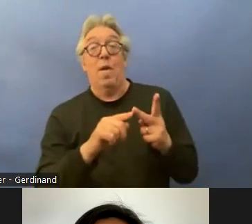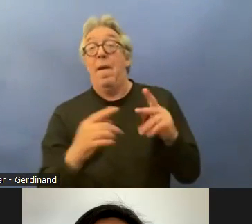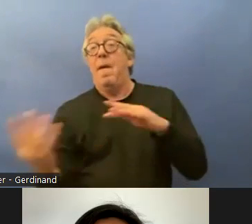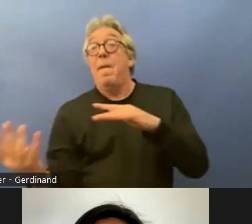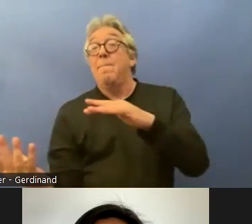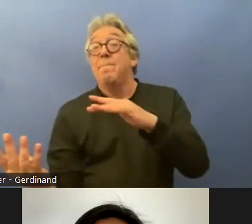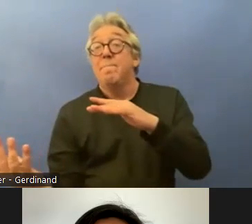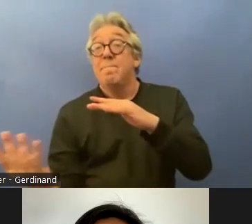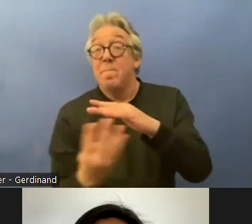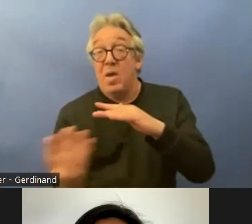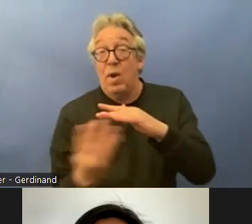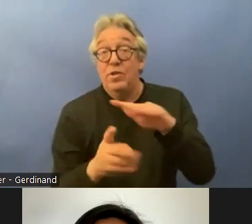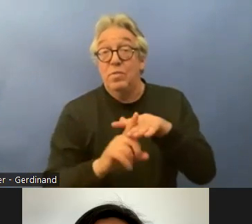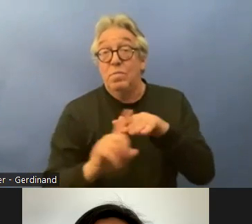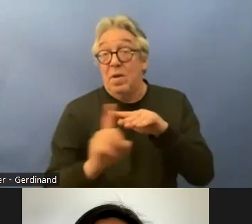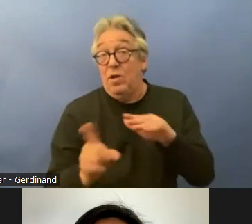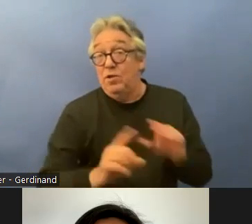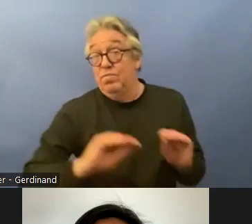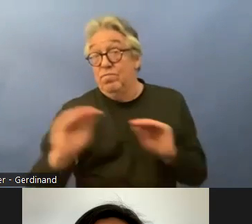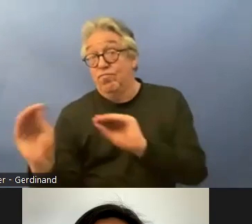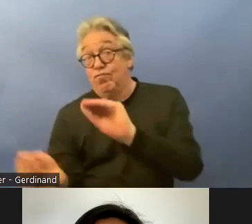risk reduction.